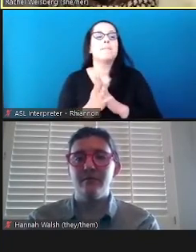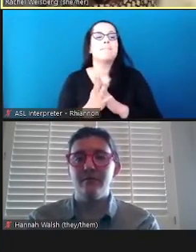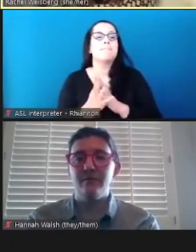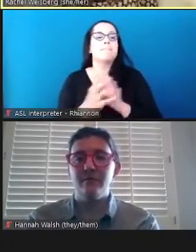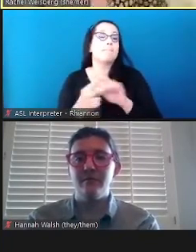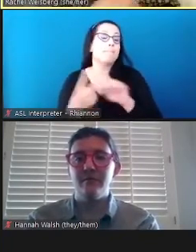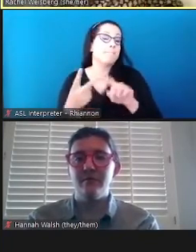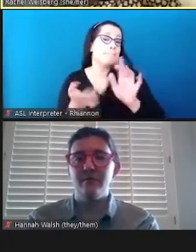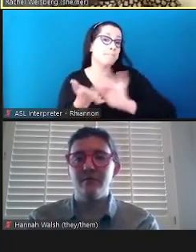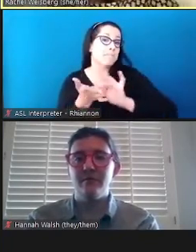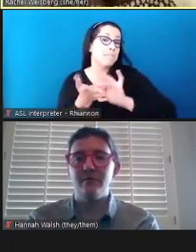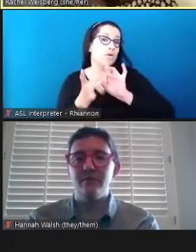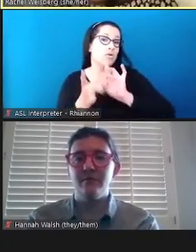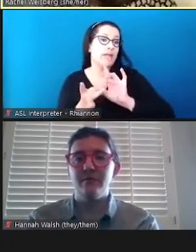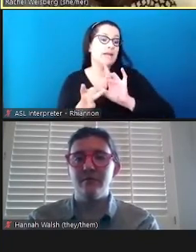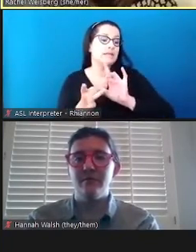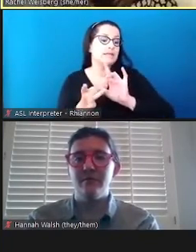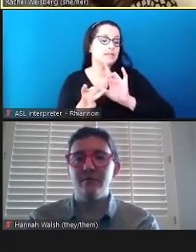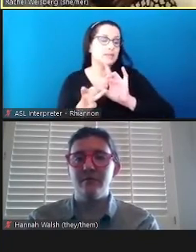medical-related